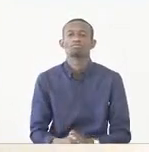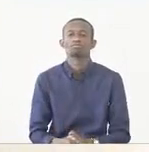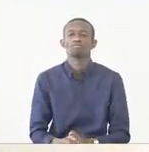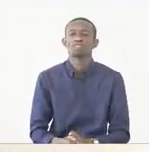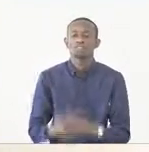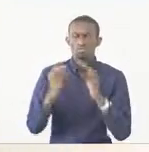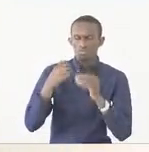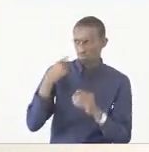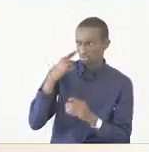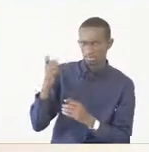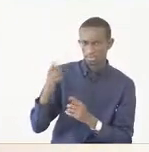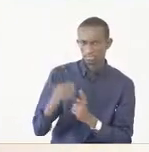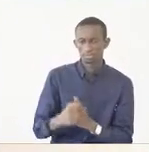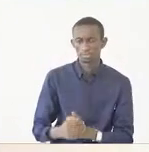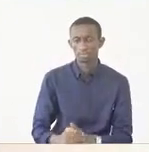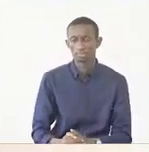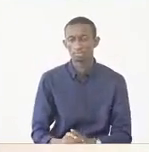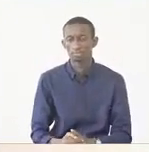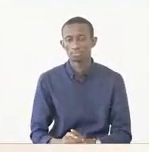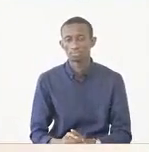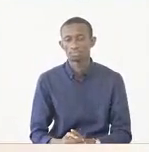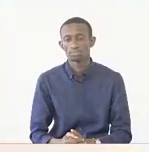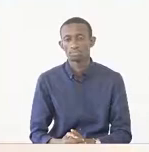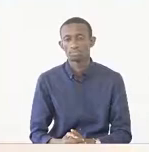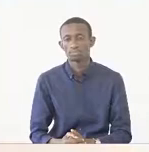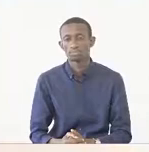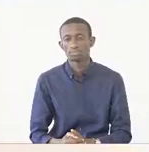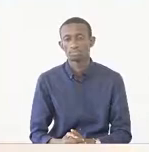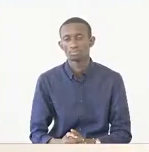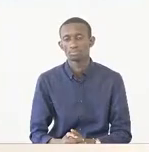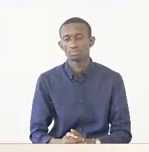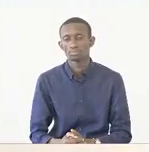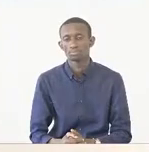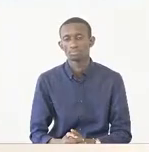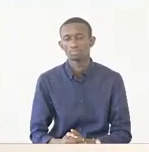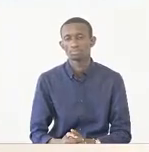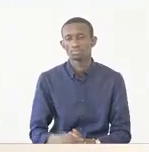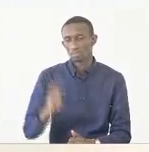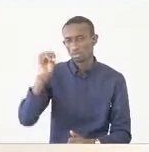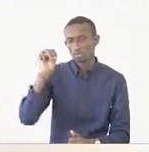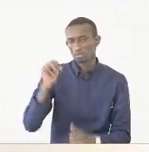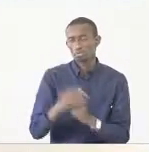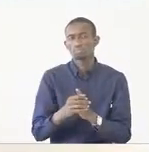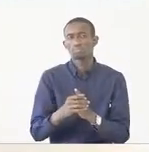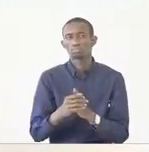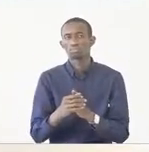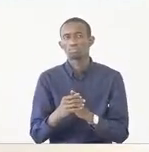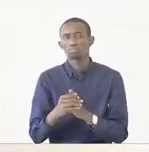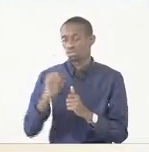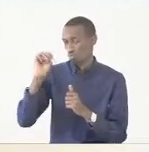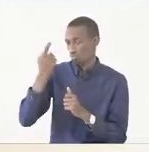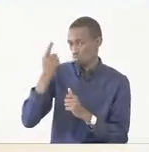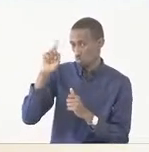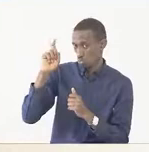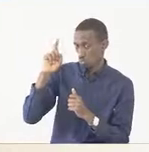see, we have the white mass of the white bar is equal to mass of